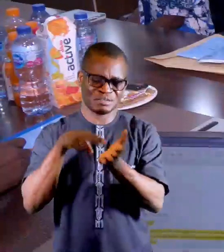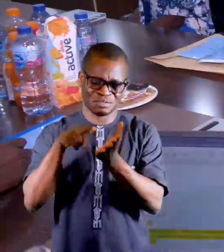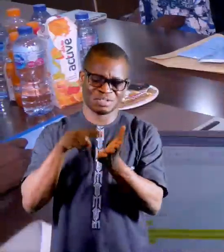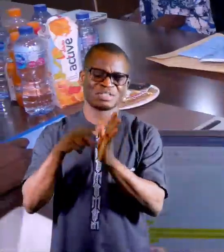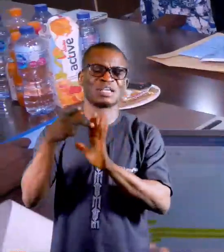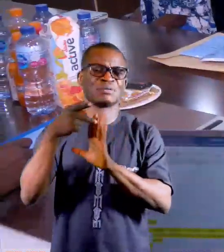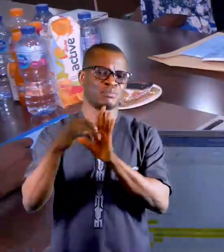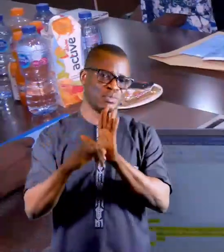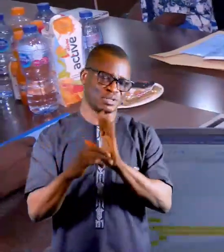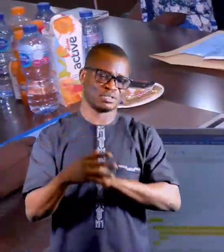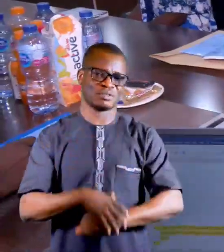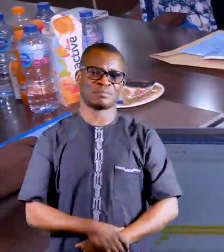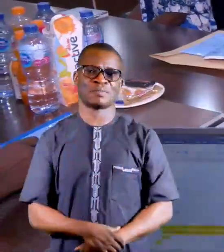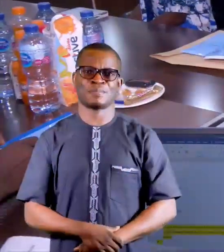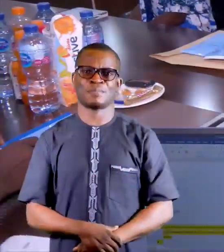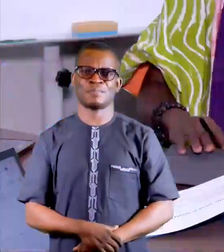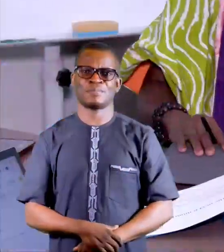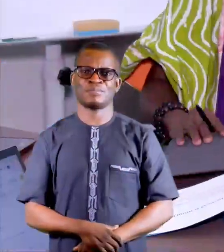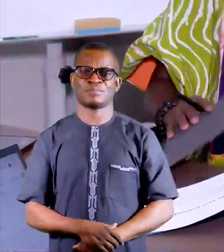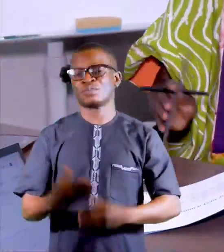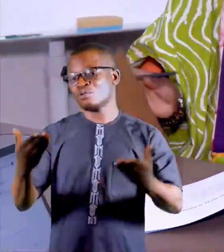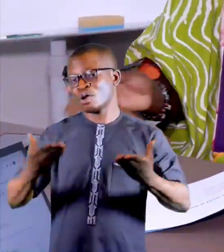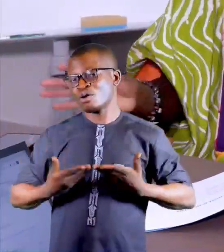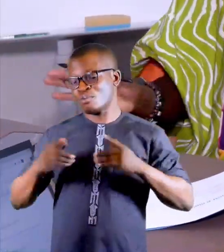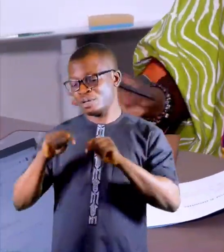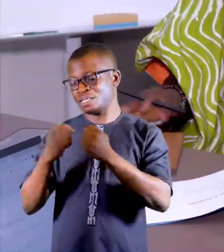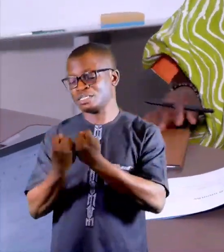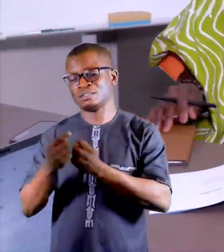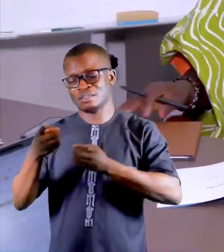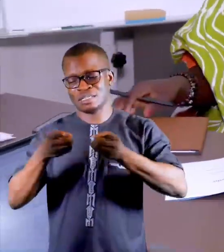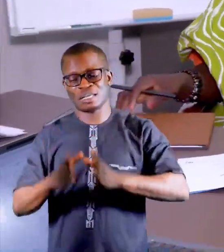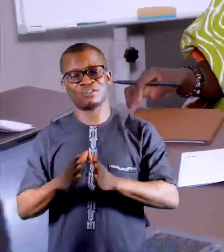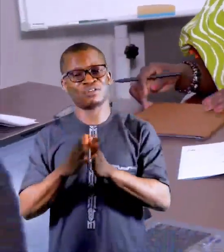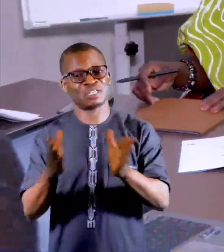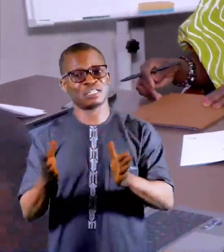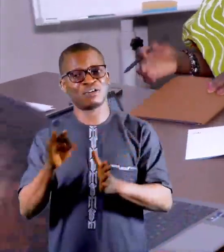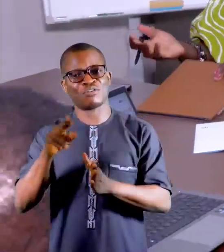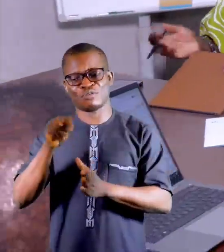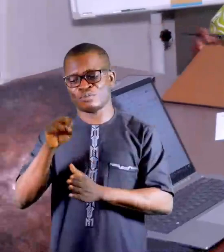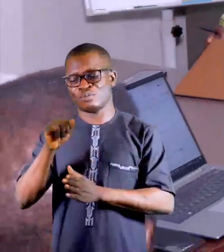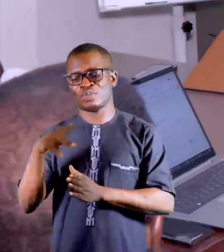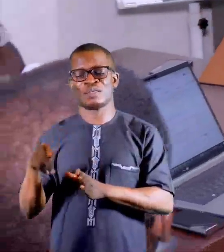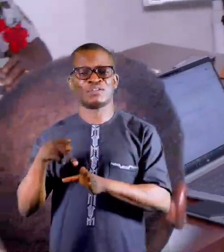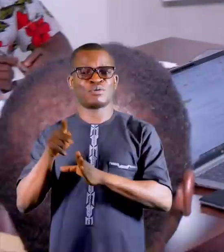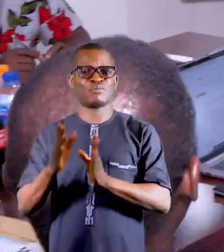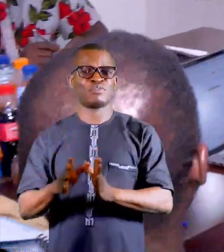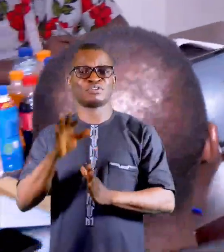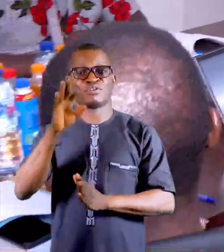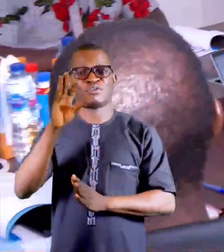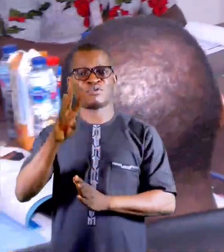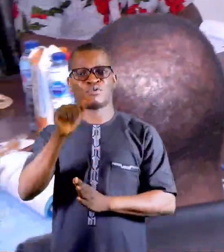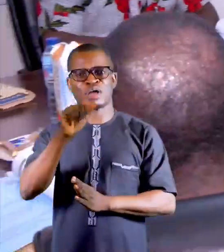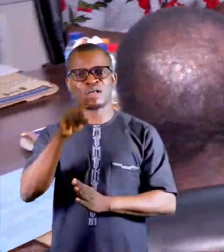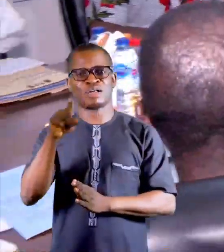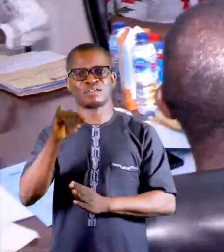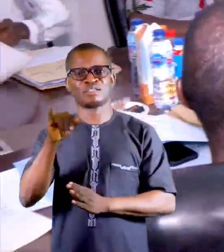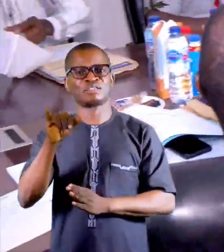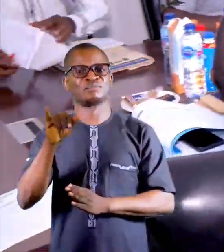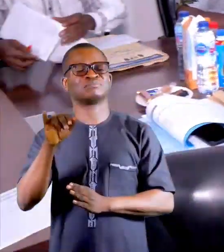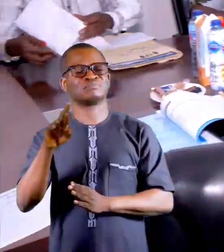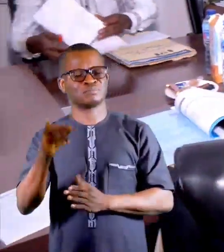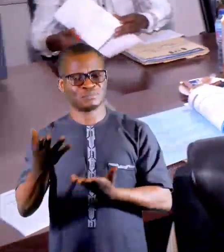and strengthen research policies. Receiving the team, the Director General of NAPTIP, Professor Fatima Waziri